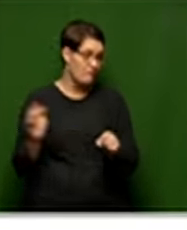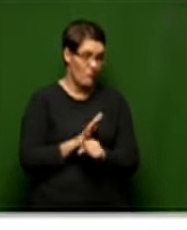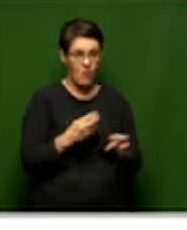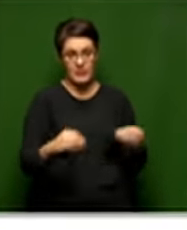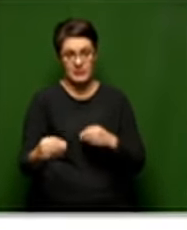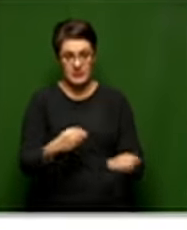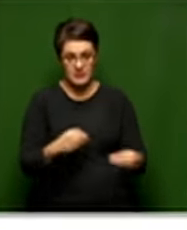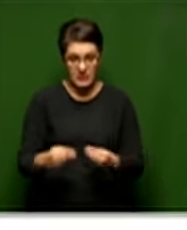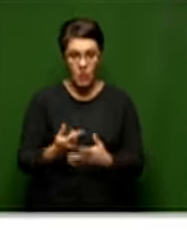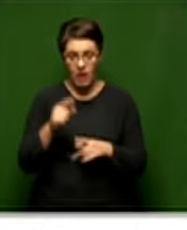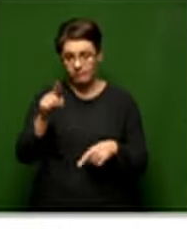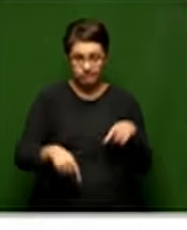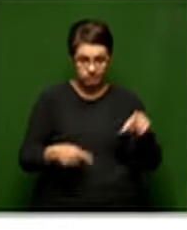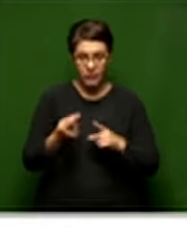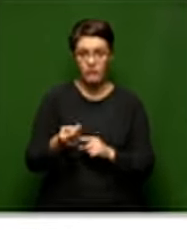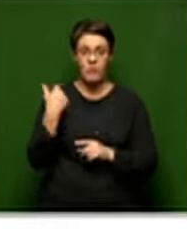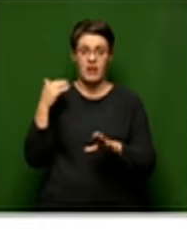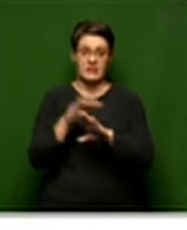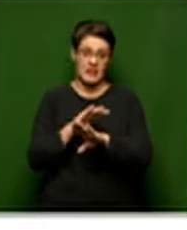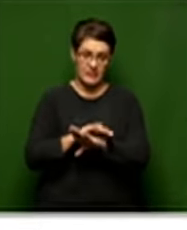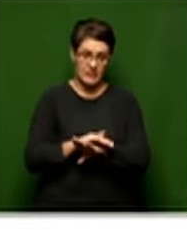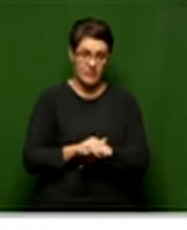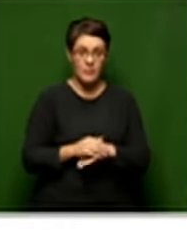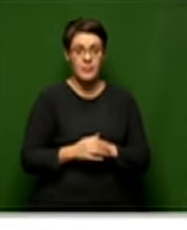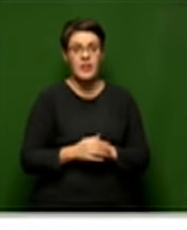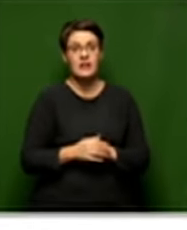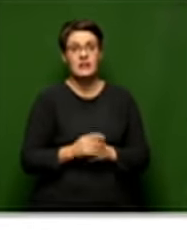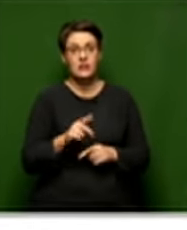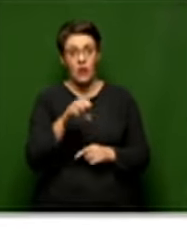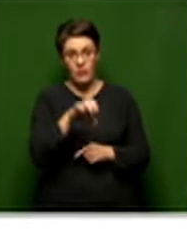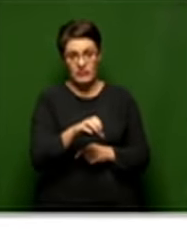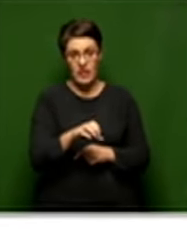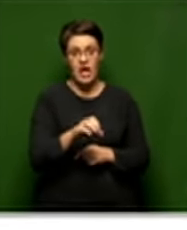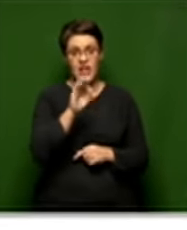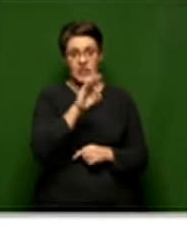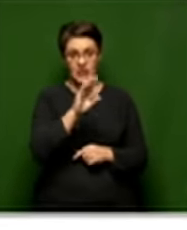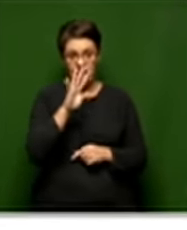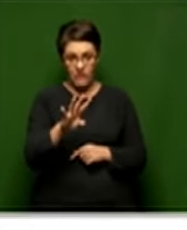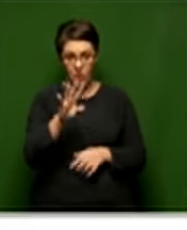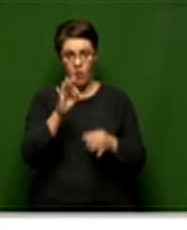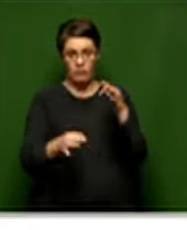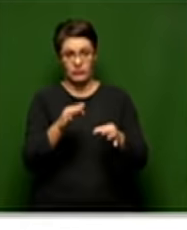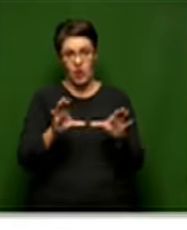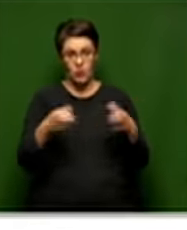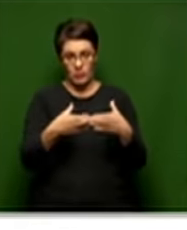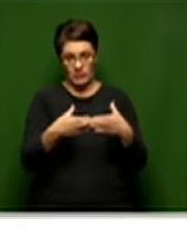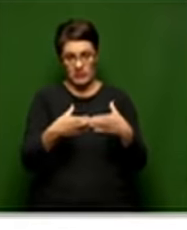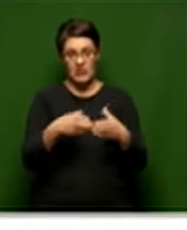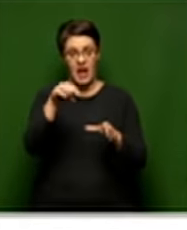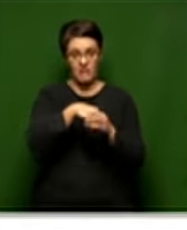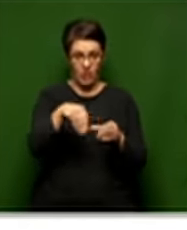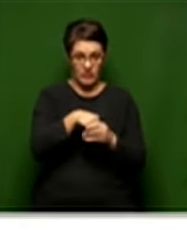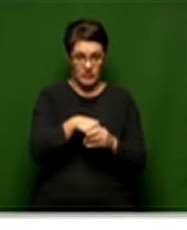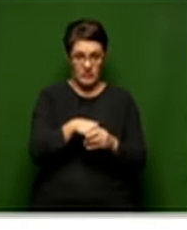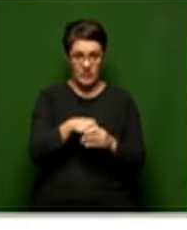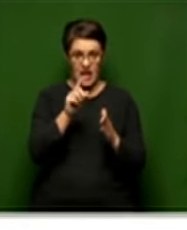they started trickling in from last night as well. Now, in this province, 34 parties are contesting in this year's elections,